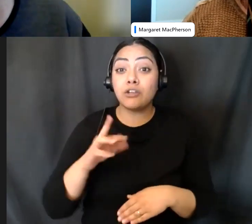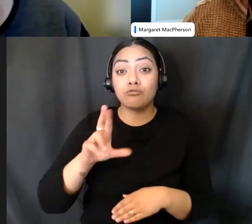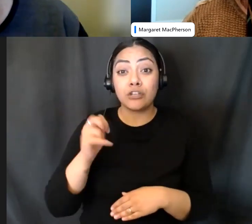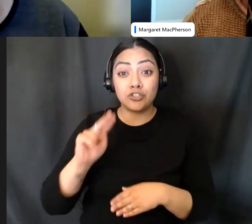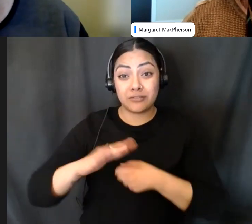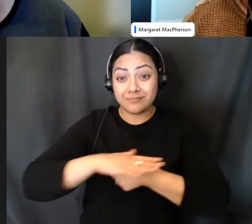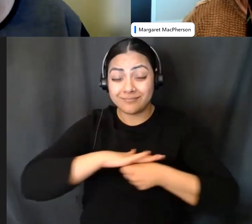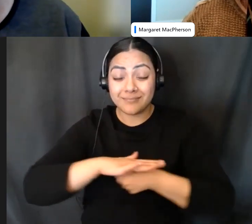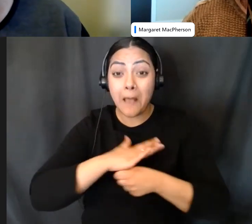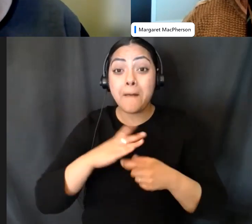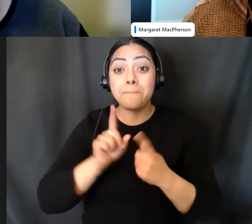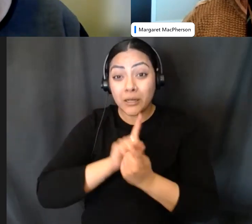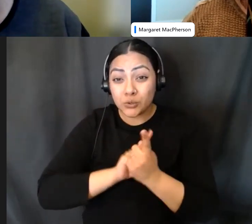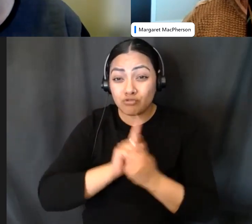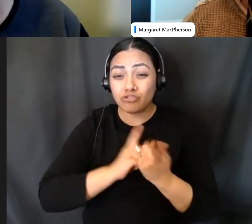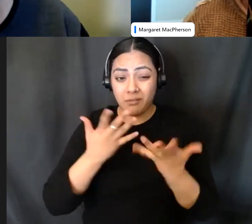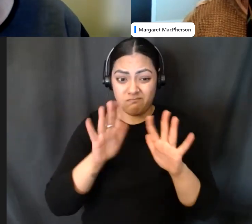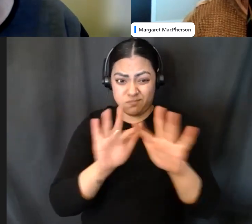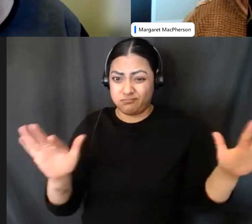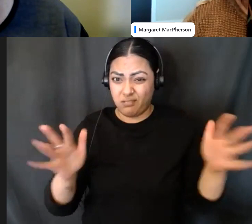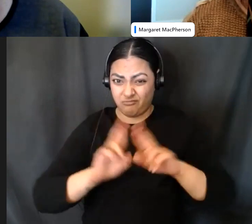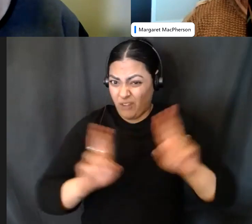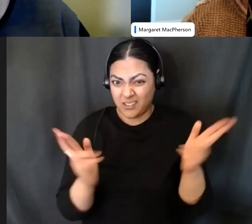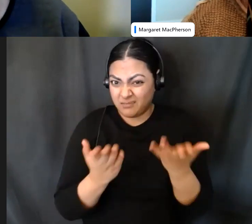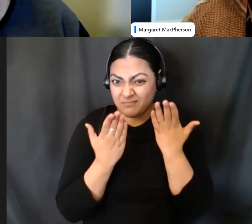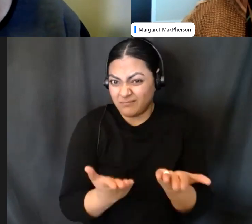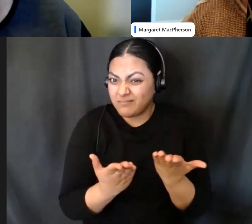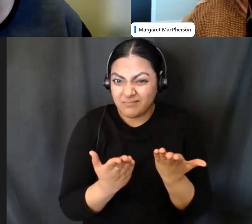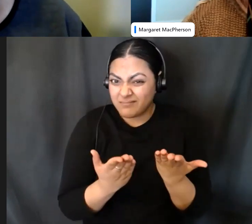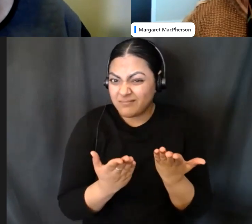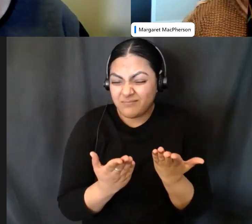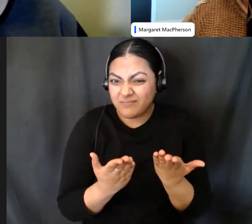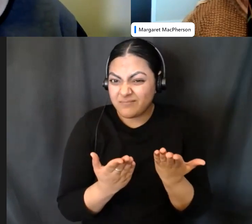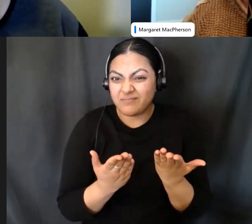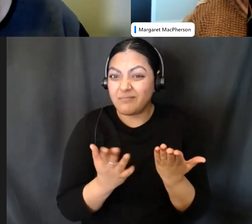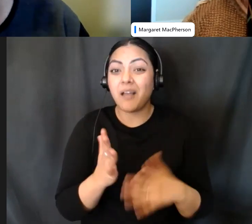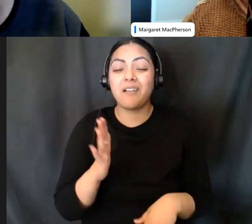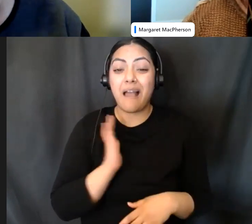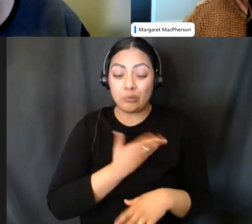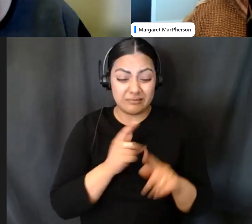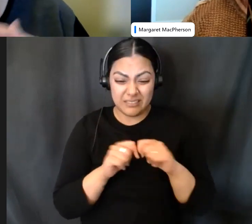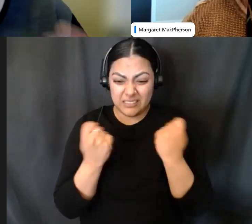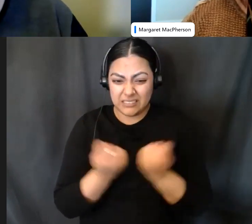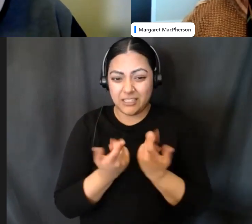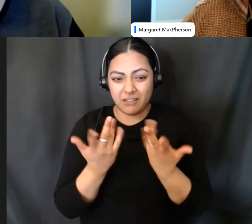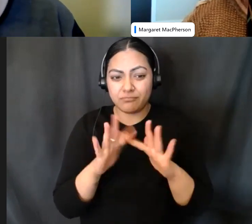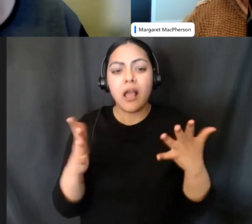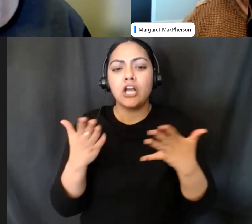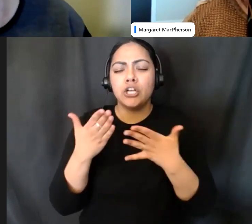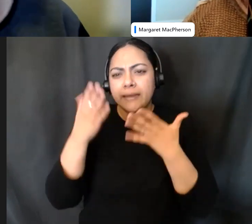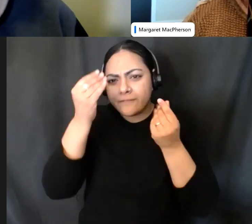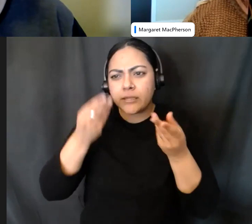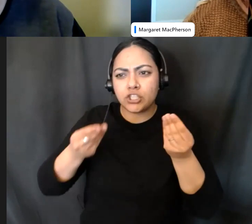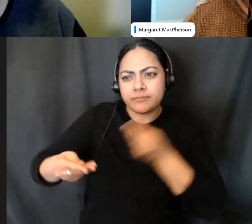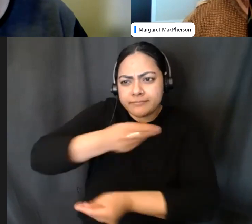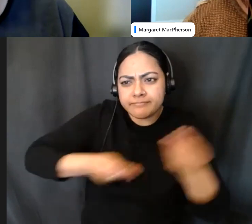regional mentors, we have a fair amount of diversity amongst the members of our team. They share with each other what it's